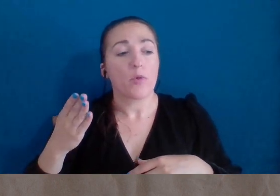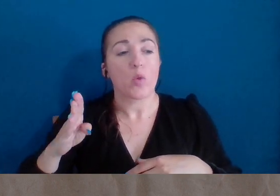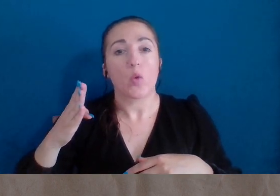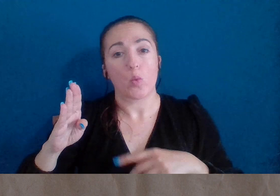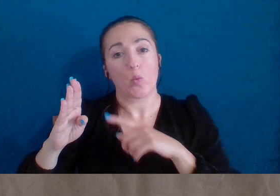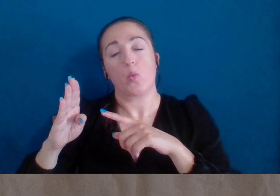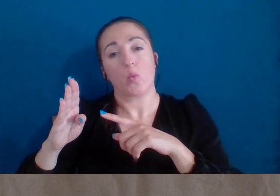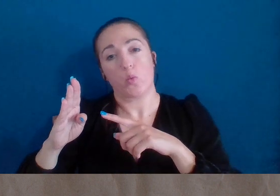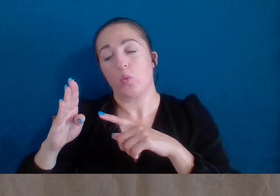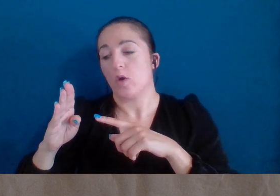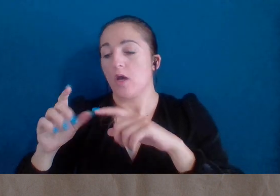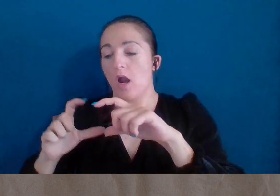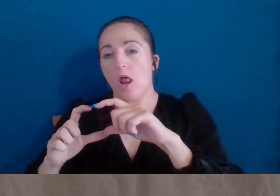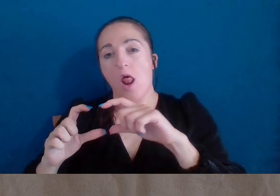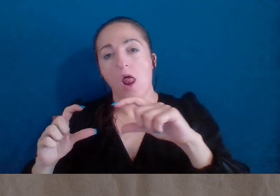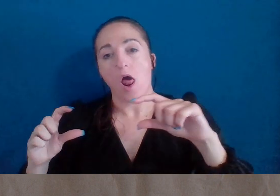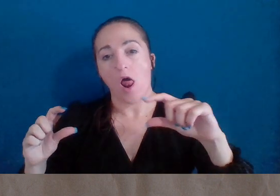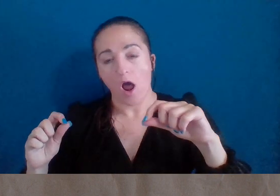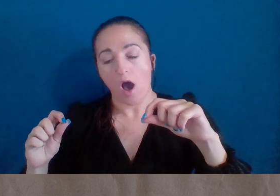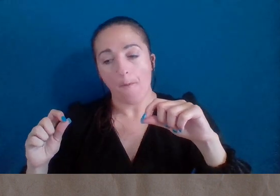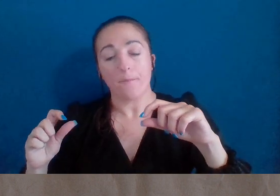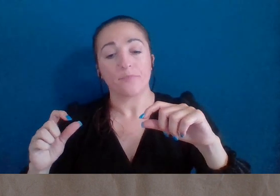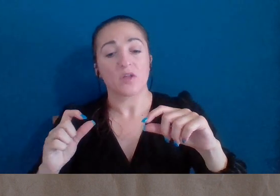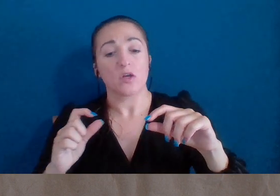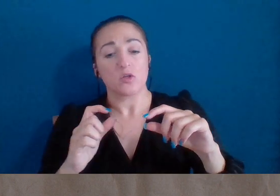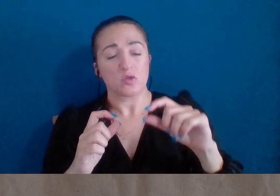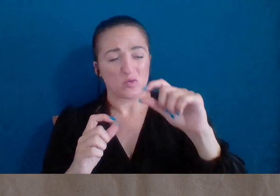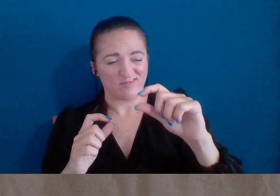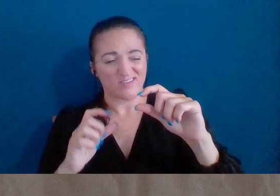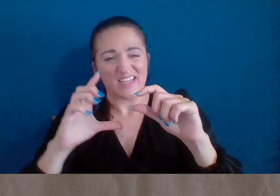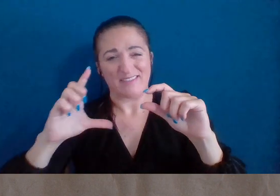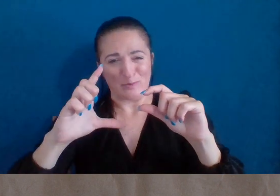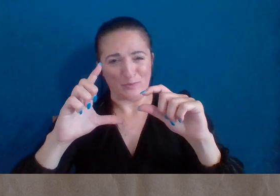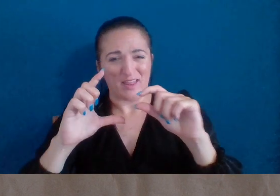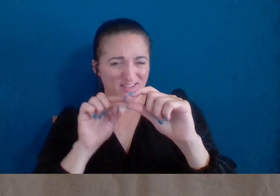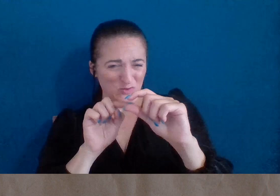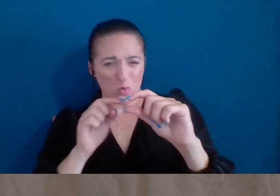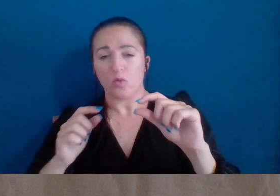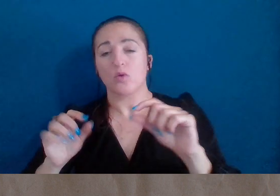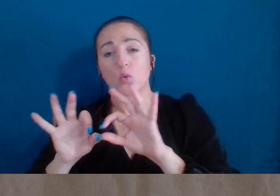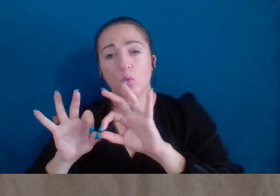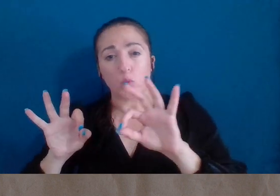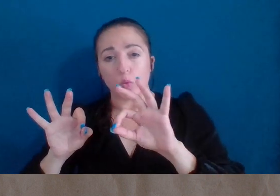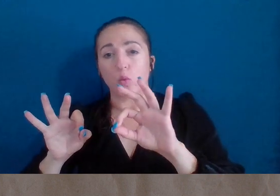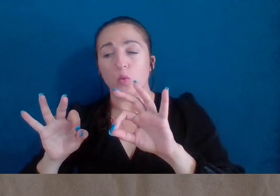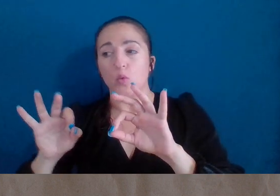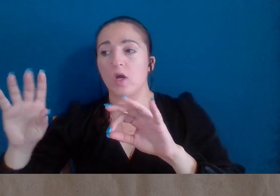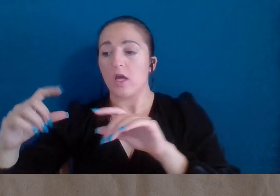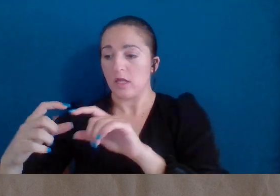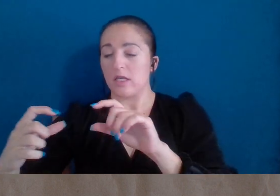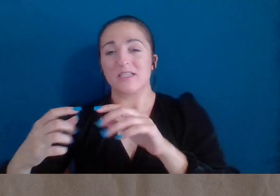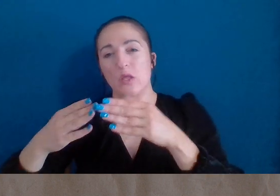just gonna gently shove that corner using this pointed tool into